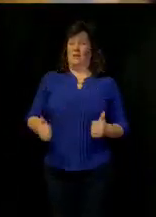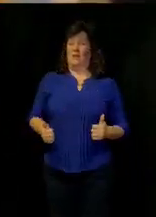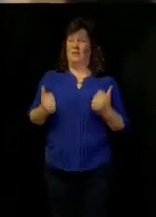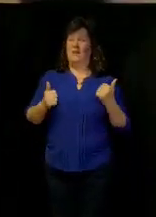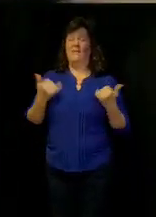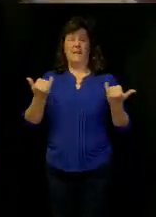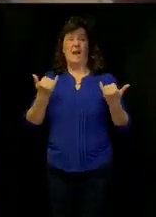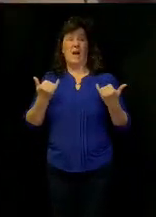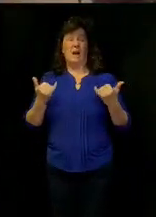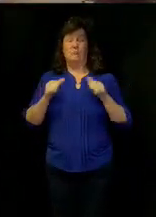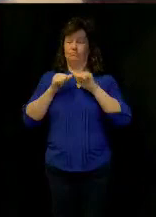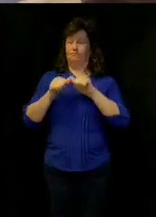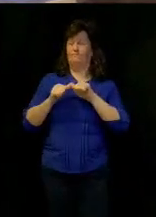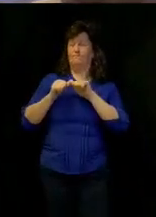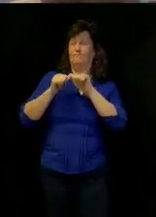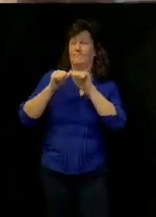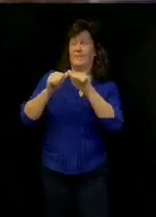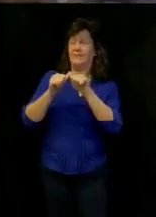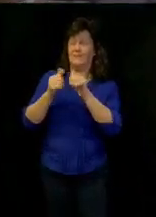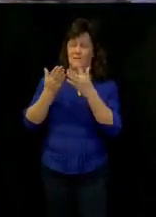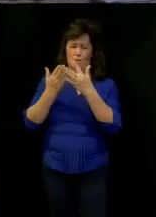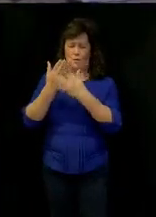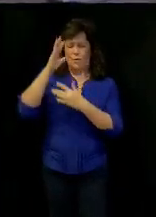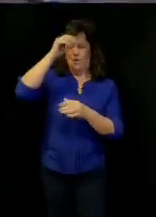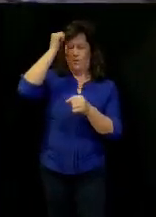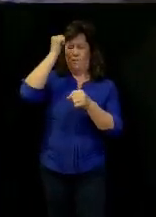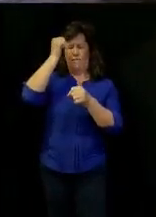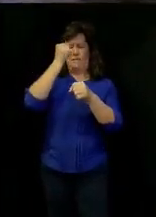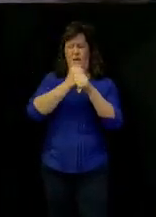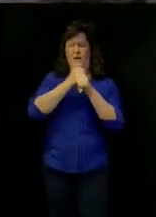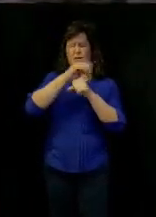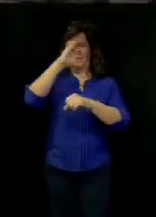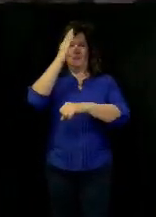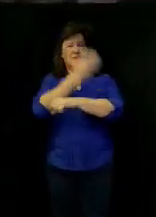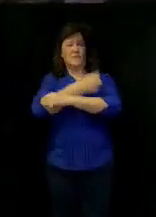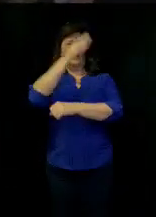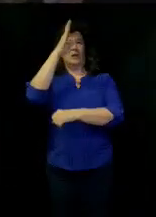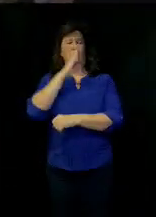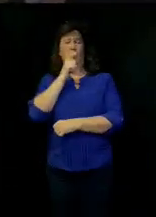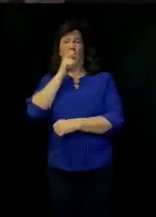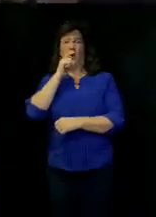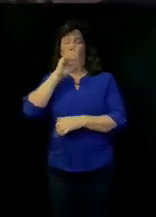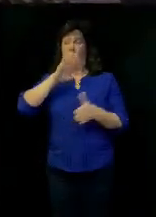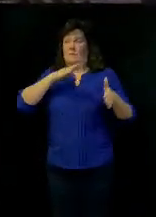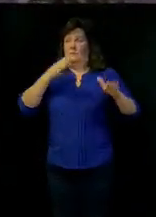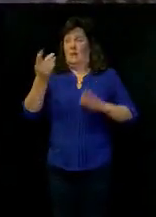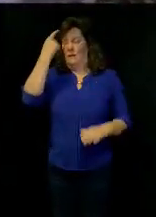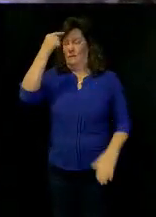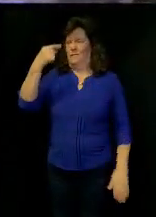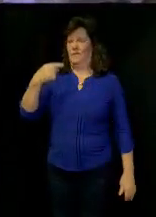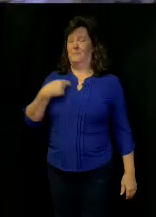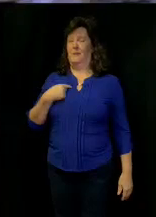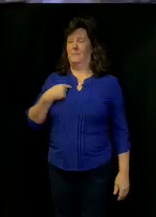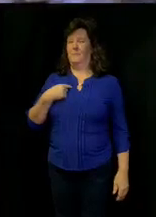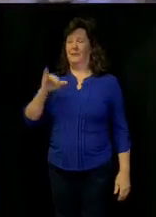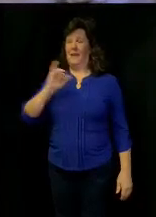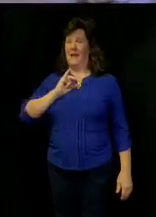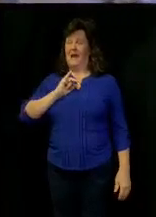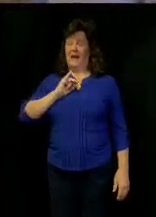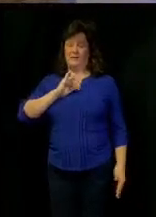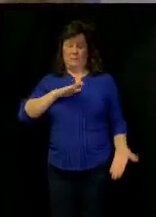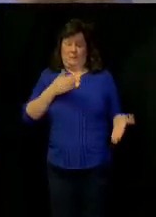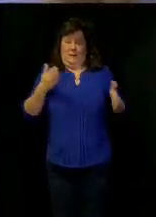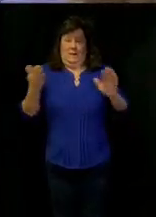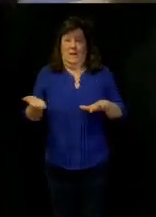I live by the faith of the Son of God who loved me and gave himself for me. I died January